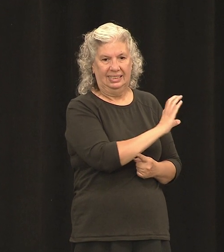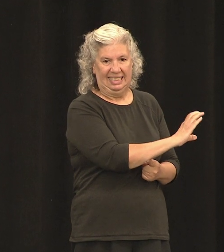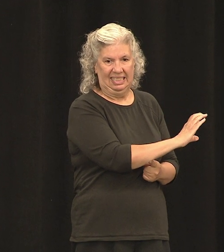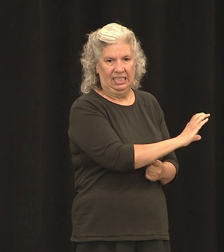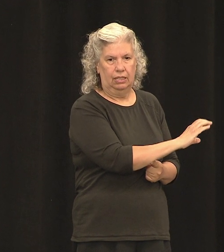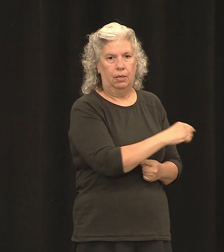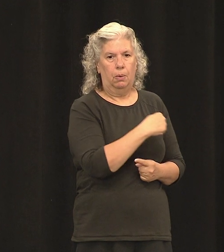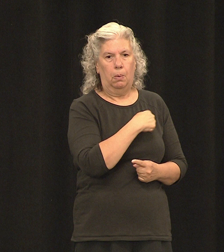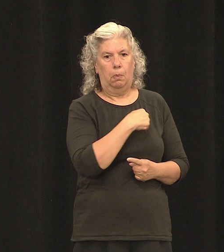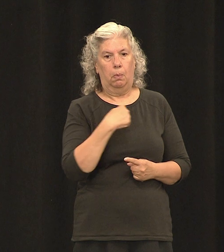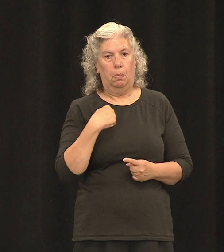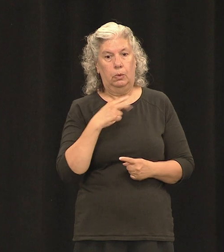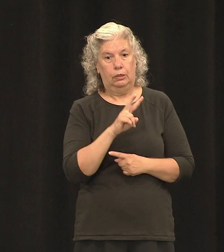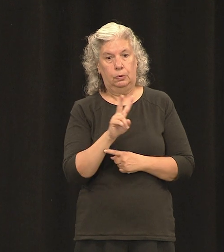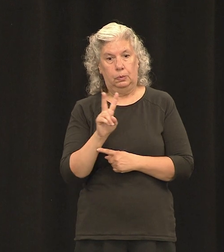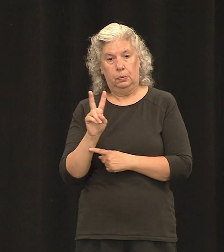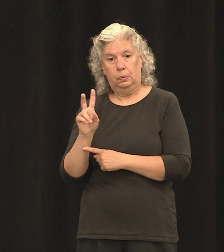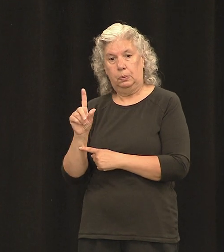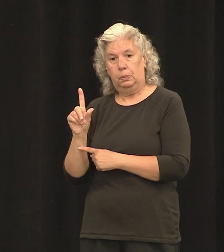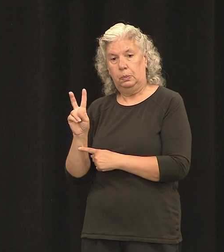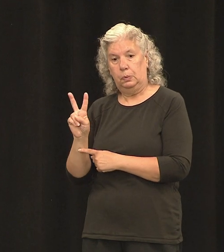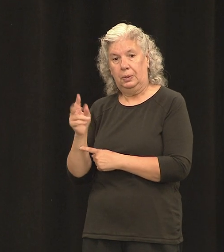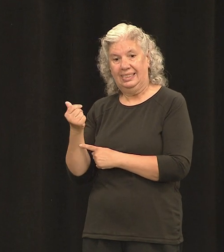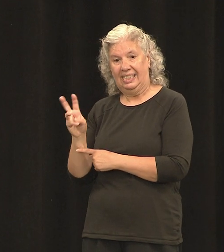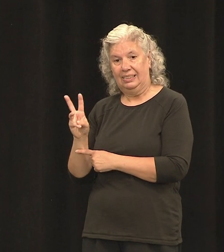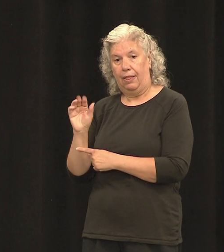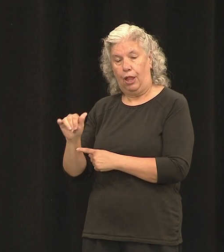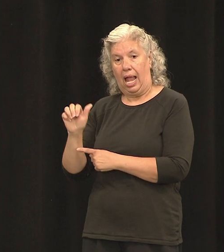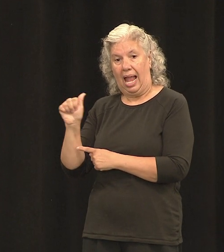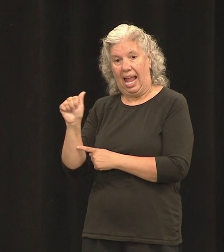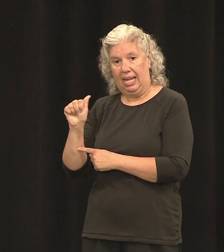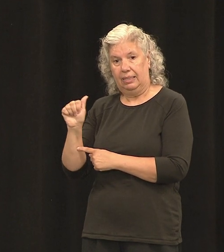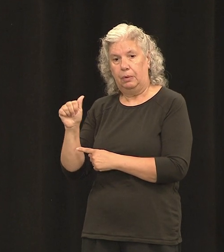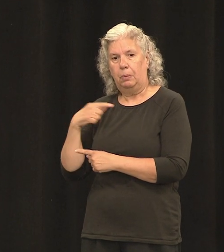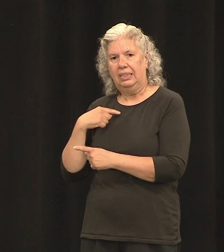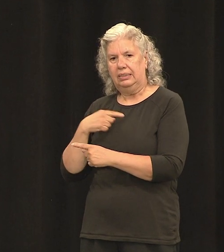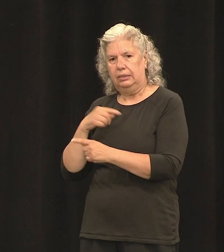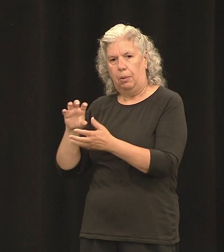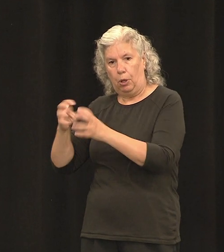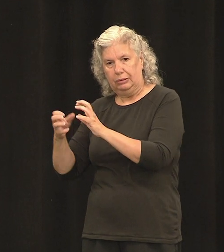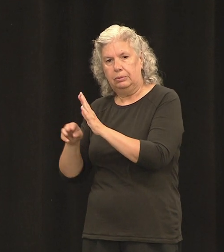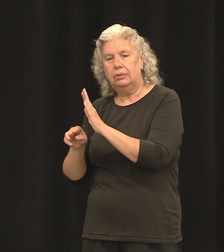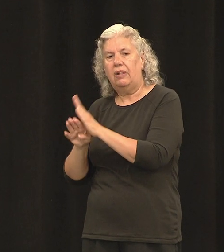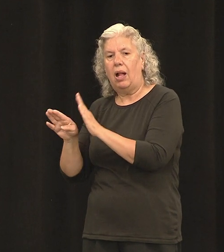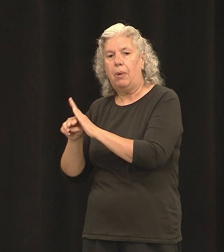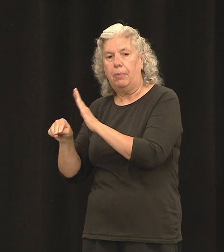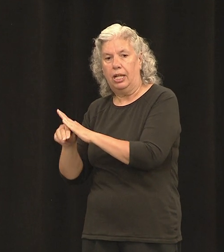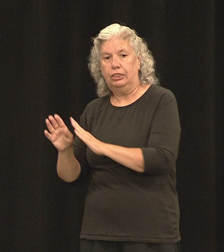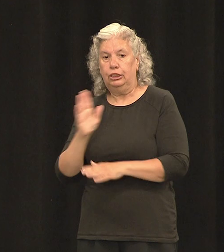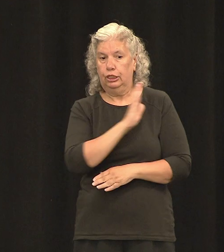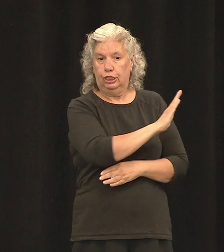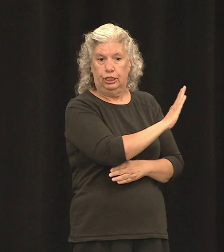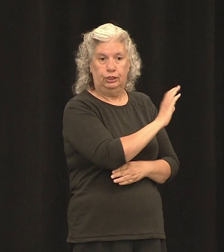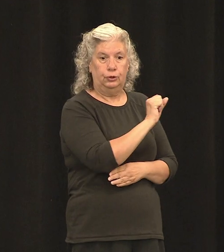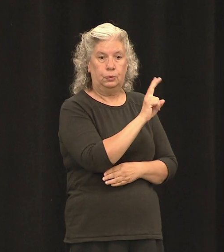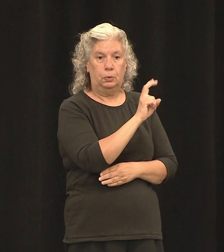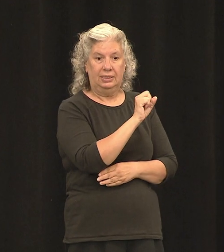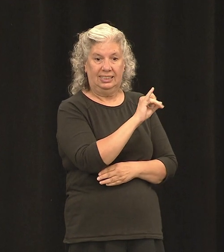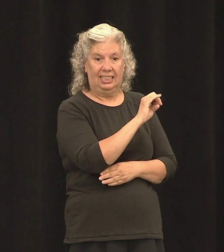216A mutation, and Susie's foundation has funded a research group to develop a pig